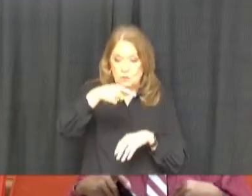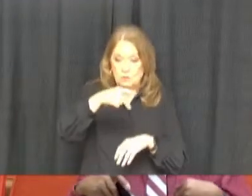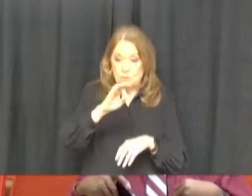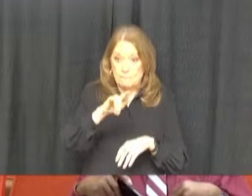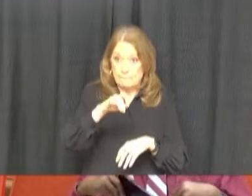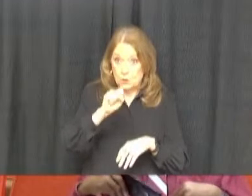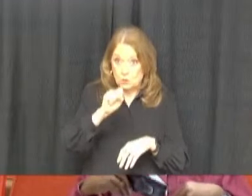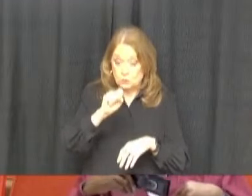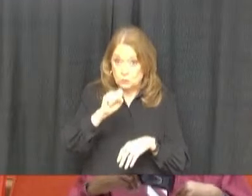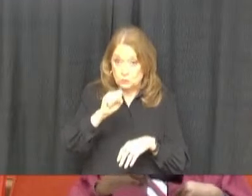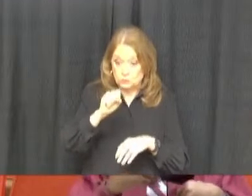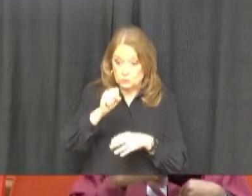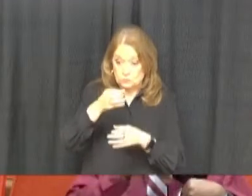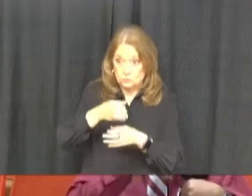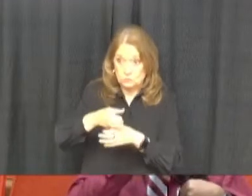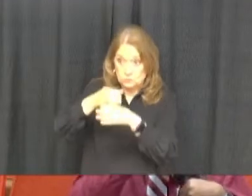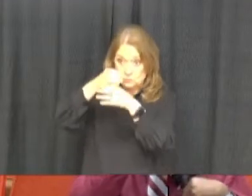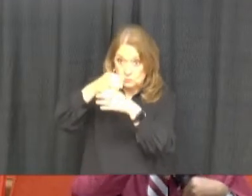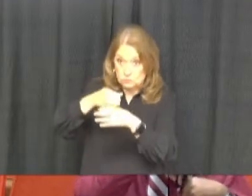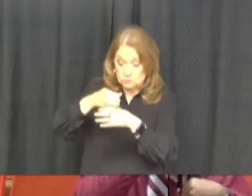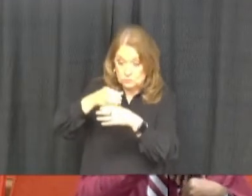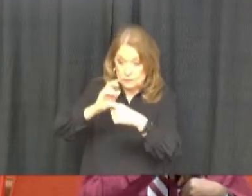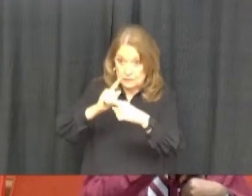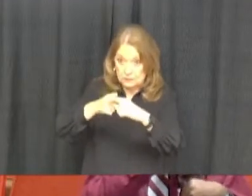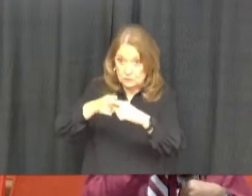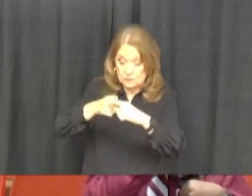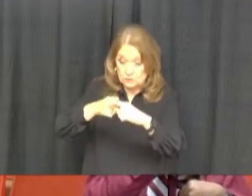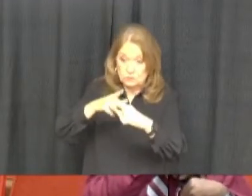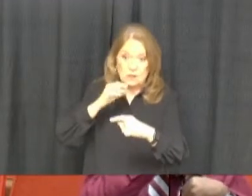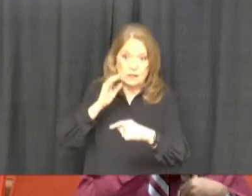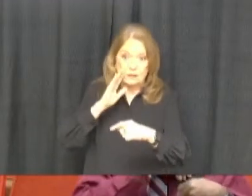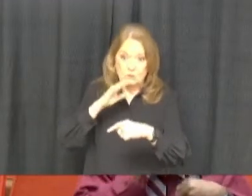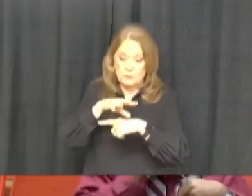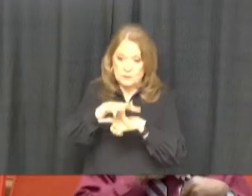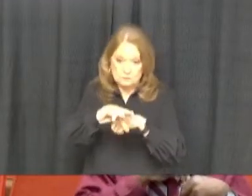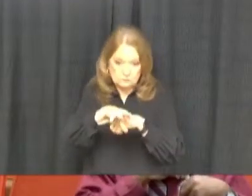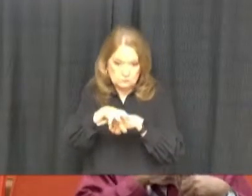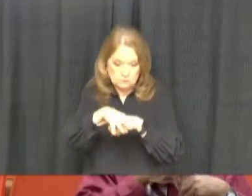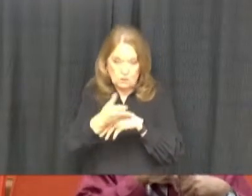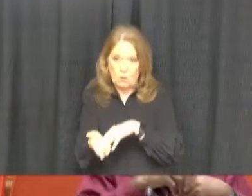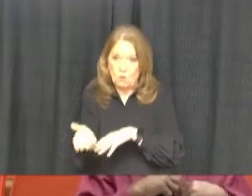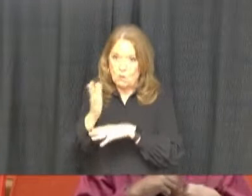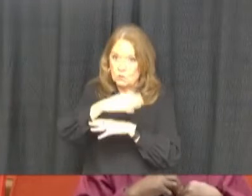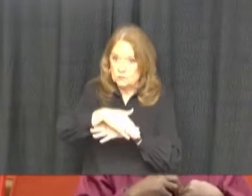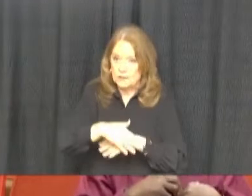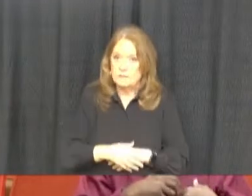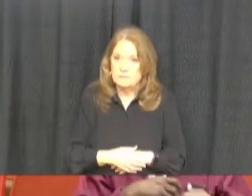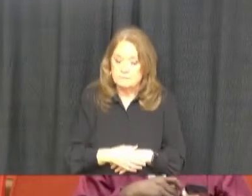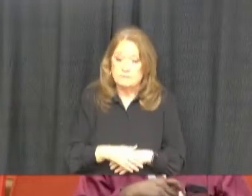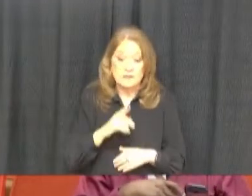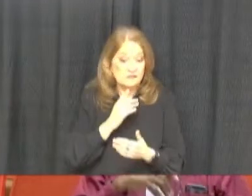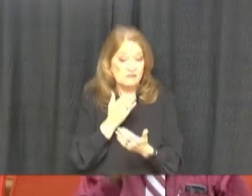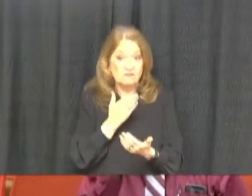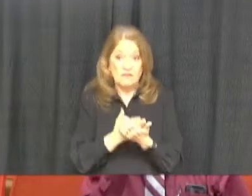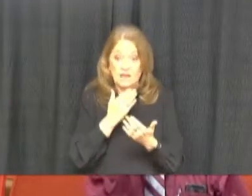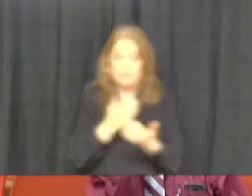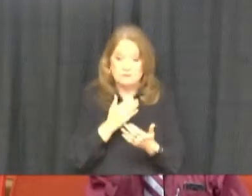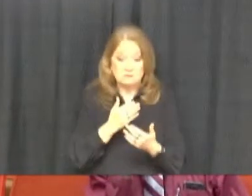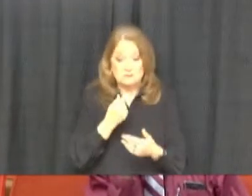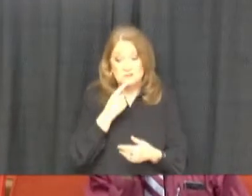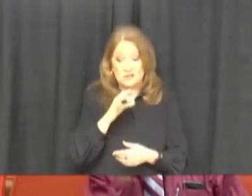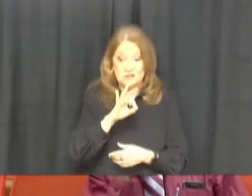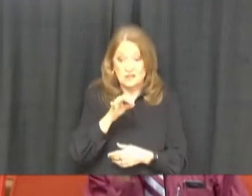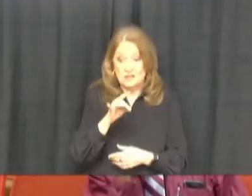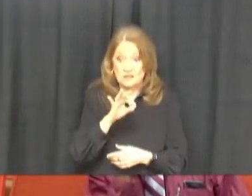on the intersection. They will run tags all day long. And it's a fact that out of, say,